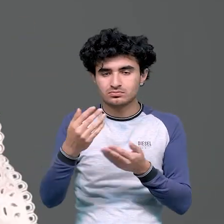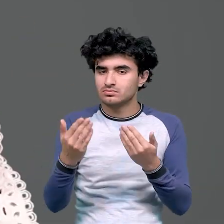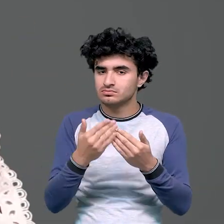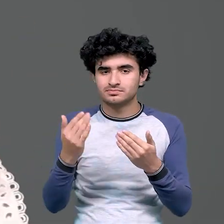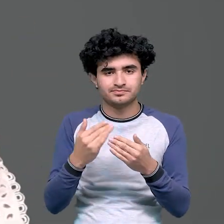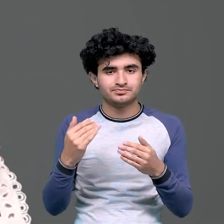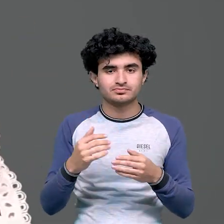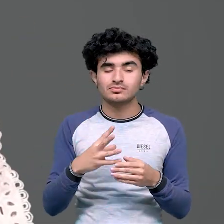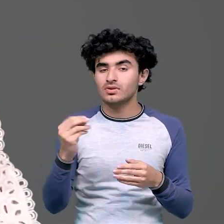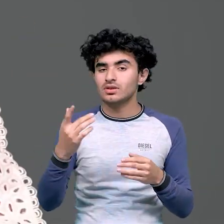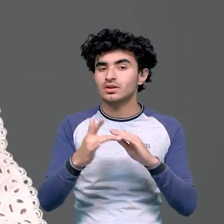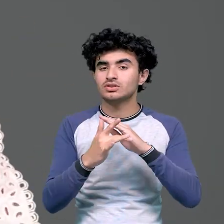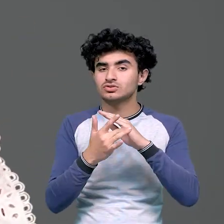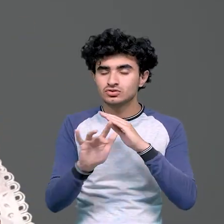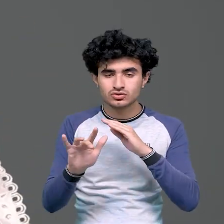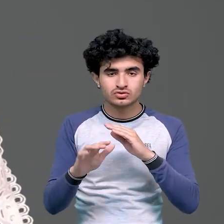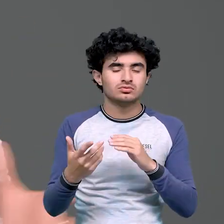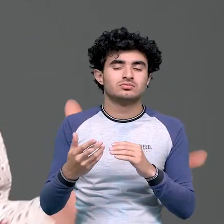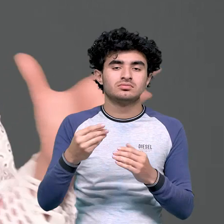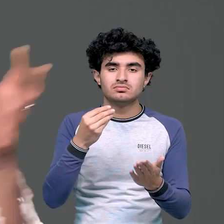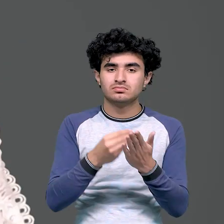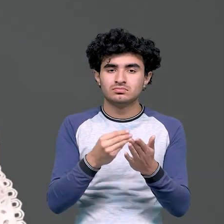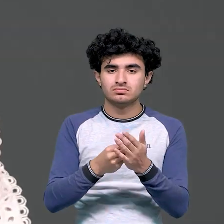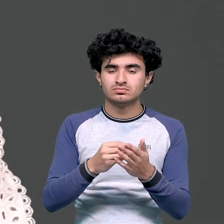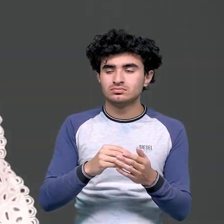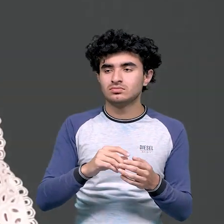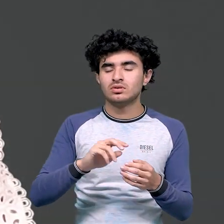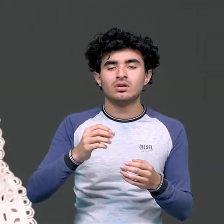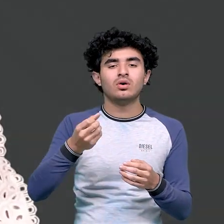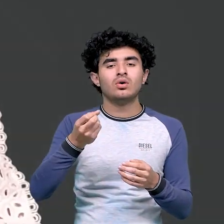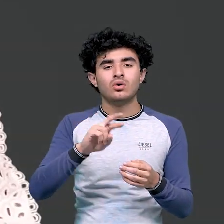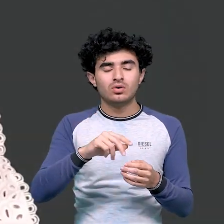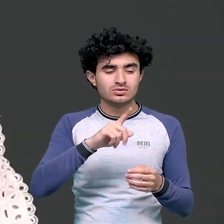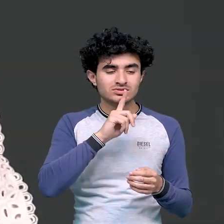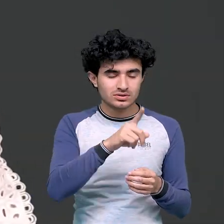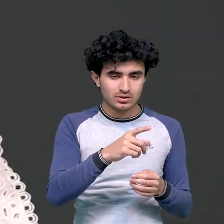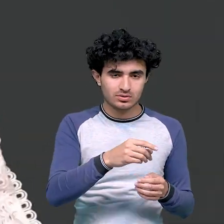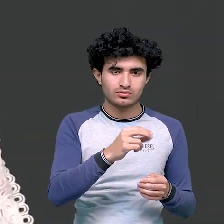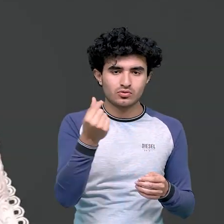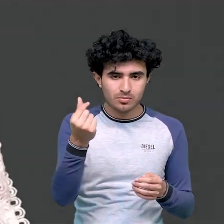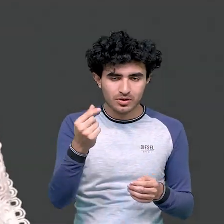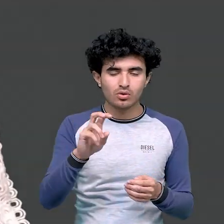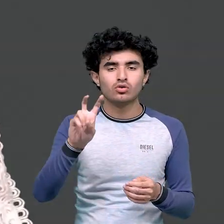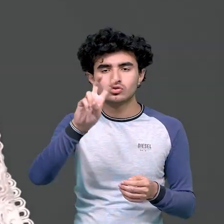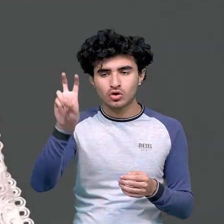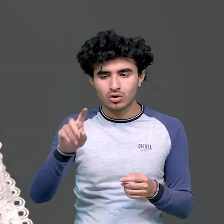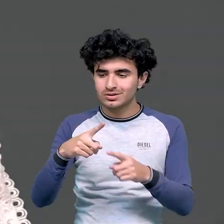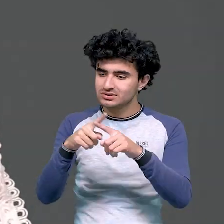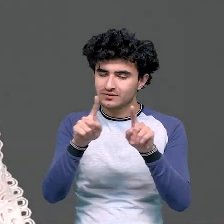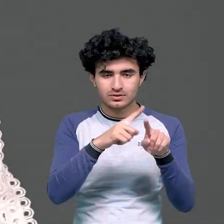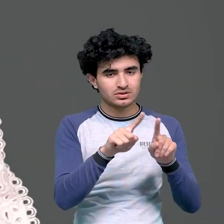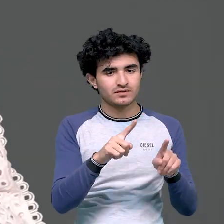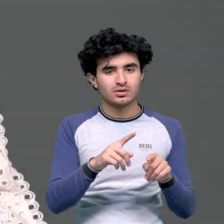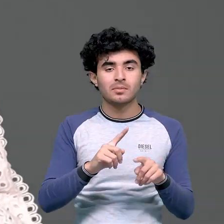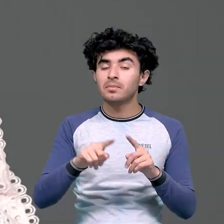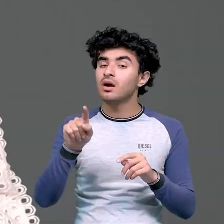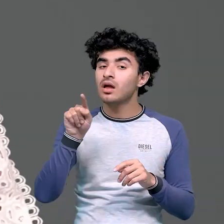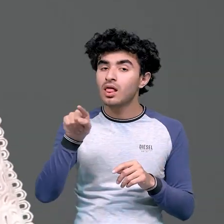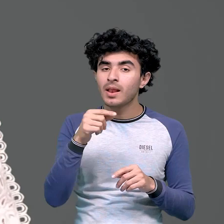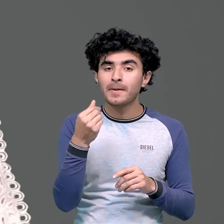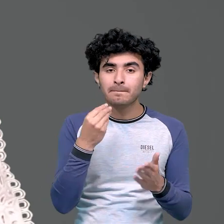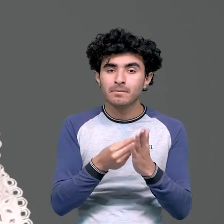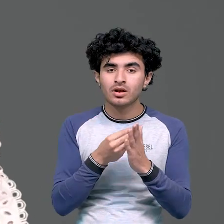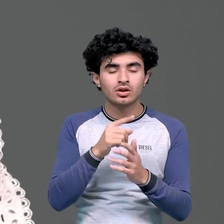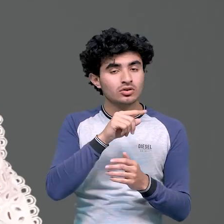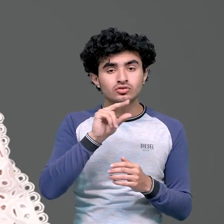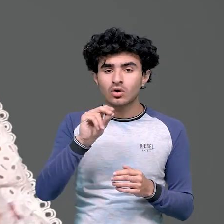lot of transparency into all the transactions. And so digital currencies, unlike your